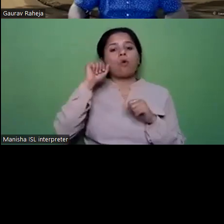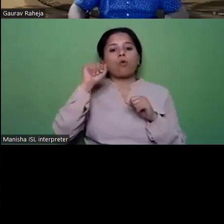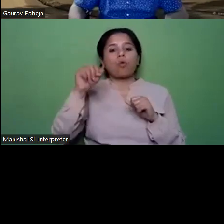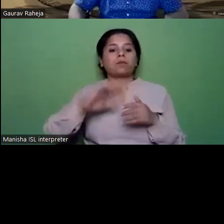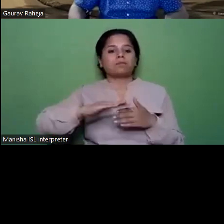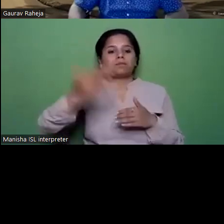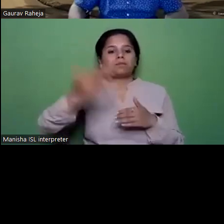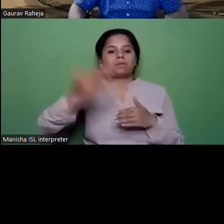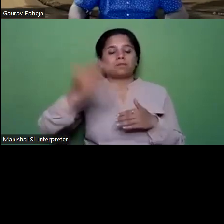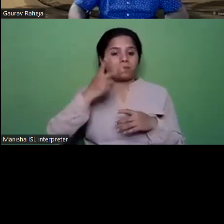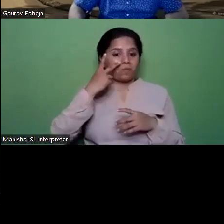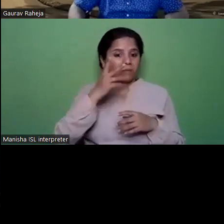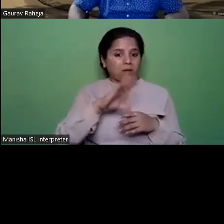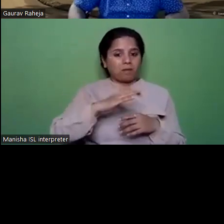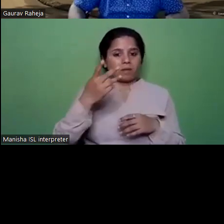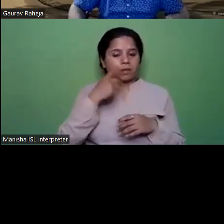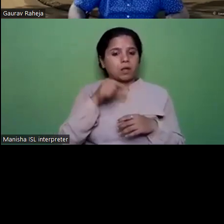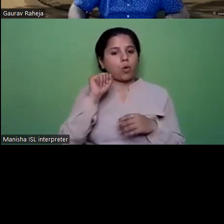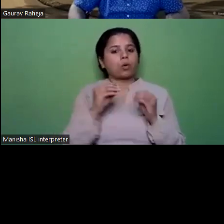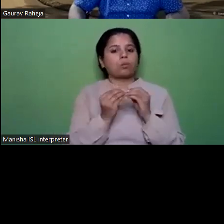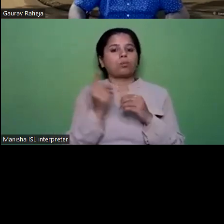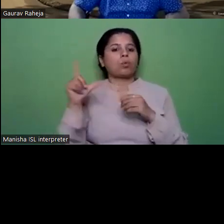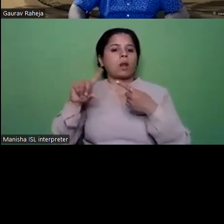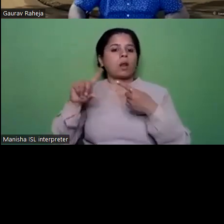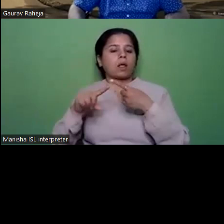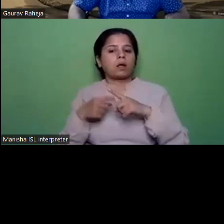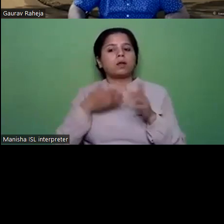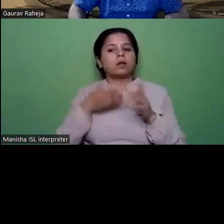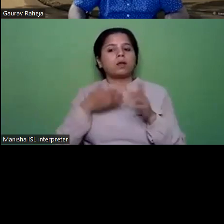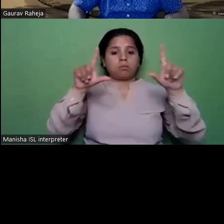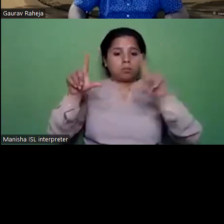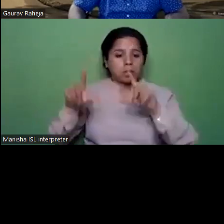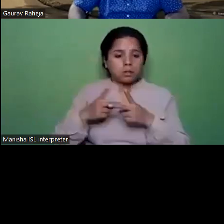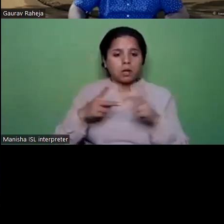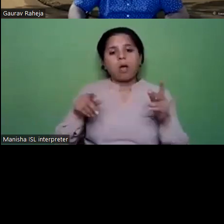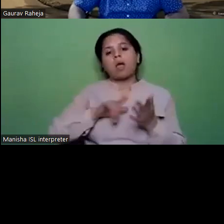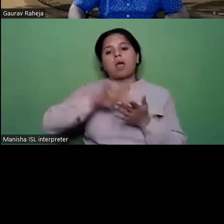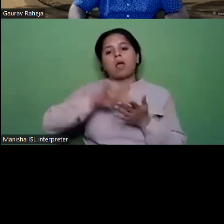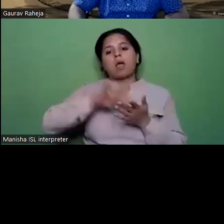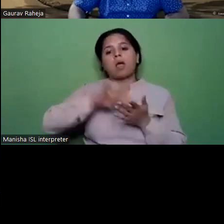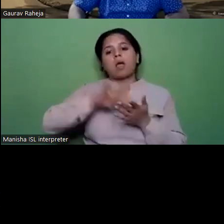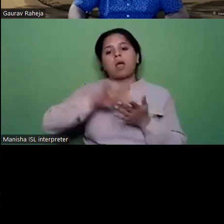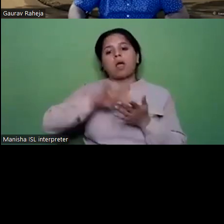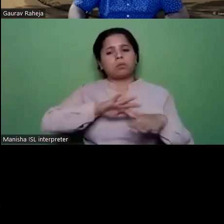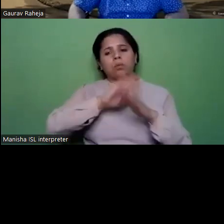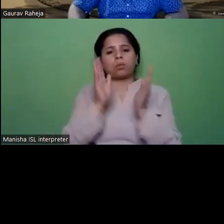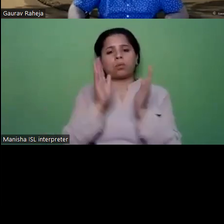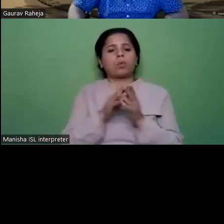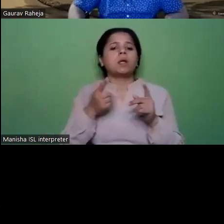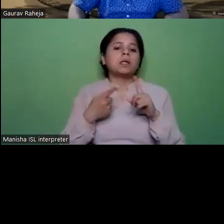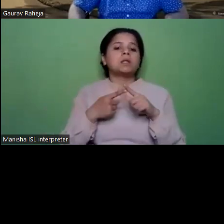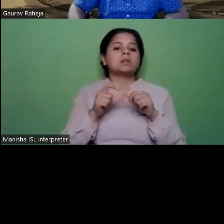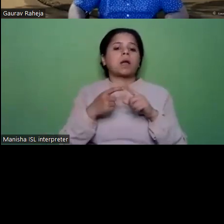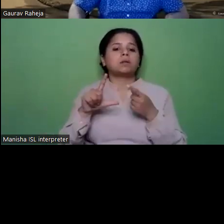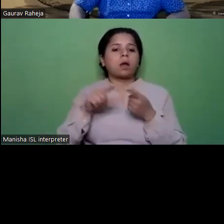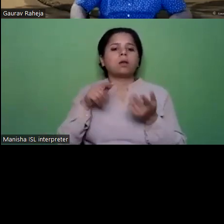right? This is all part of the bullet train. Likewise, signage systems and in the airports, the tactile systems